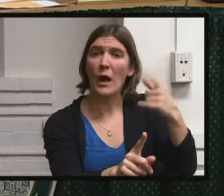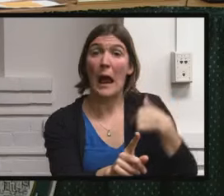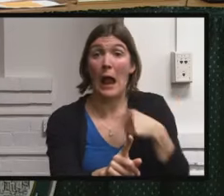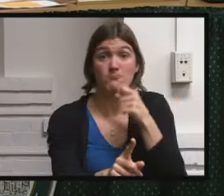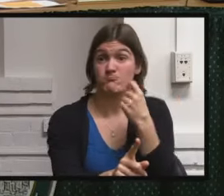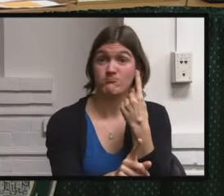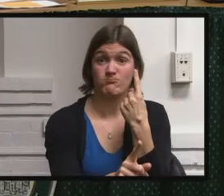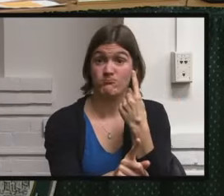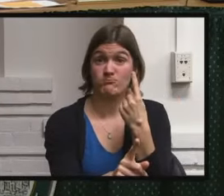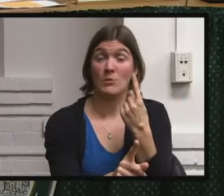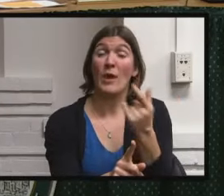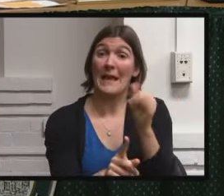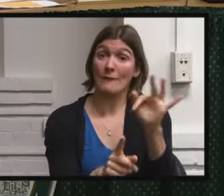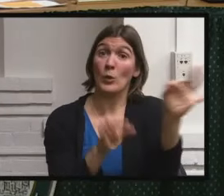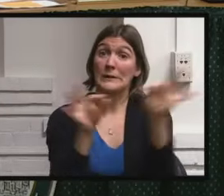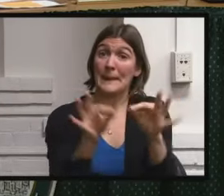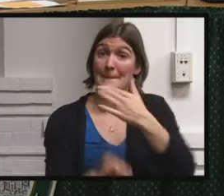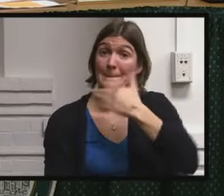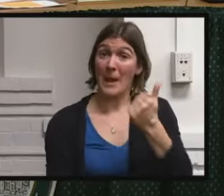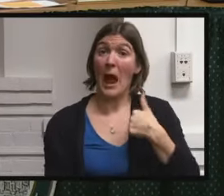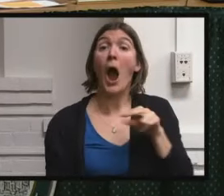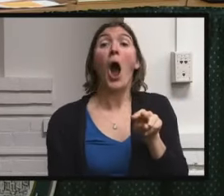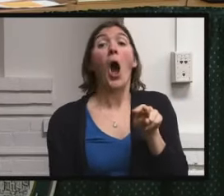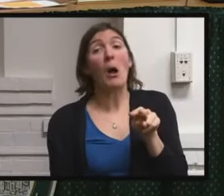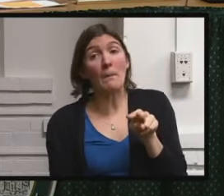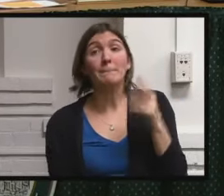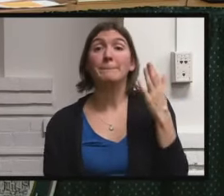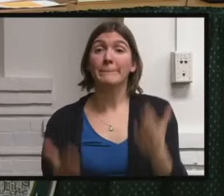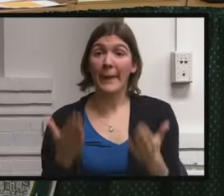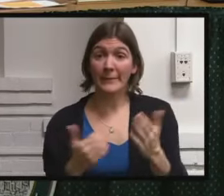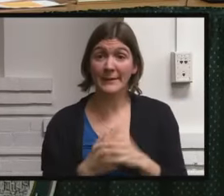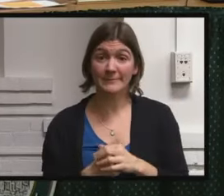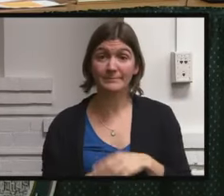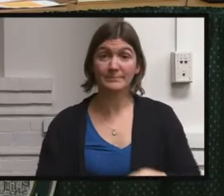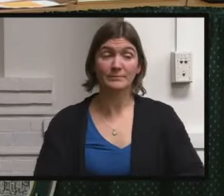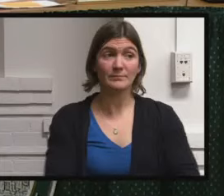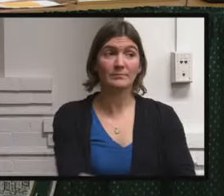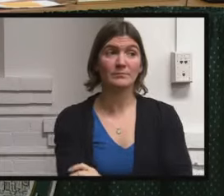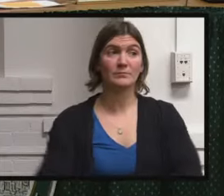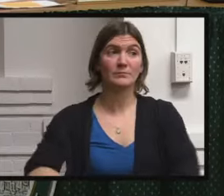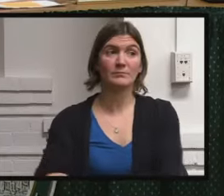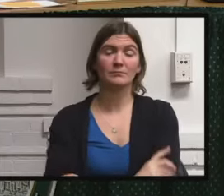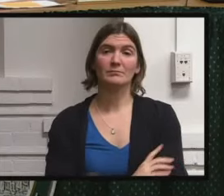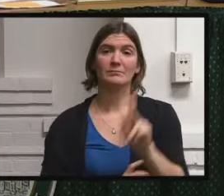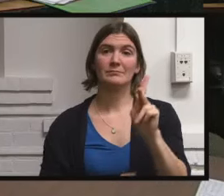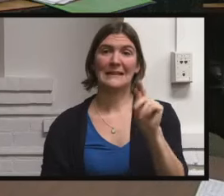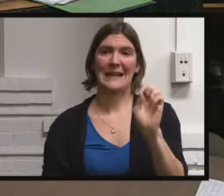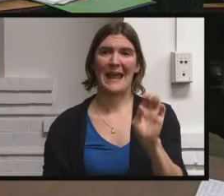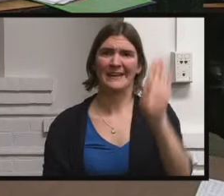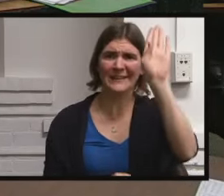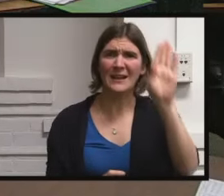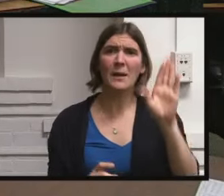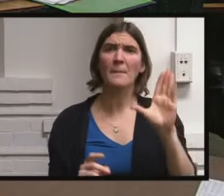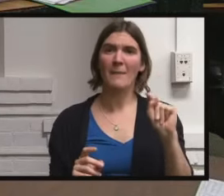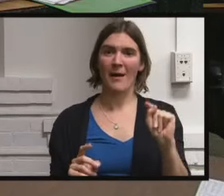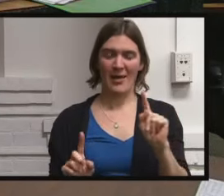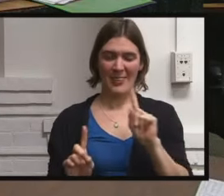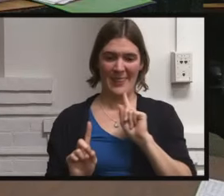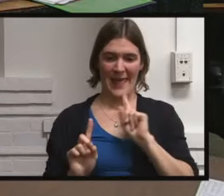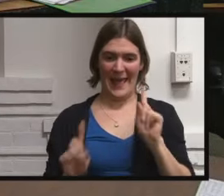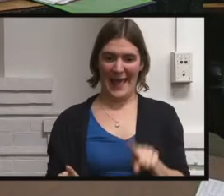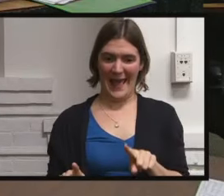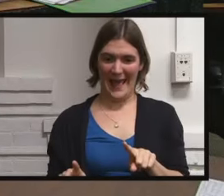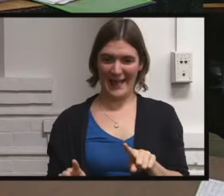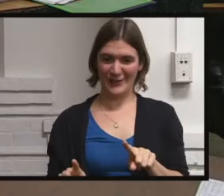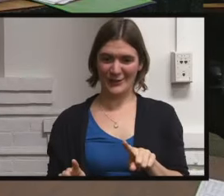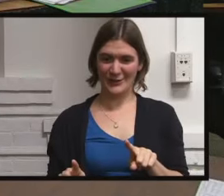that the answer to that better, we'll have a different conversation. But I don't think, can I just say something? To me, the answer isn't are